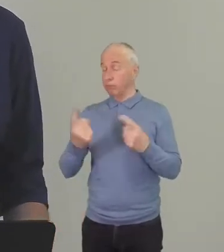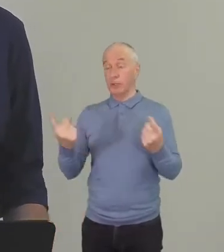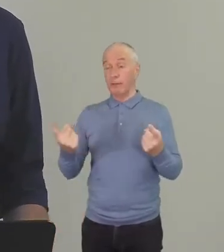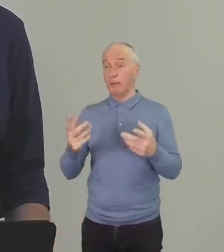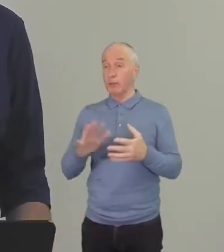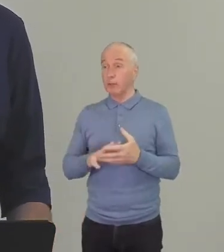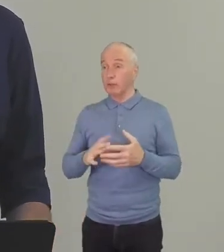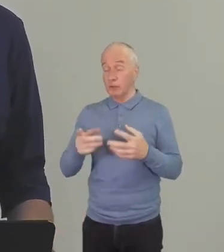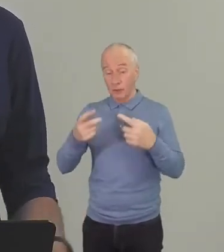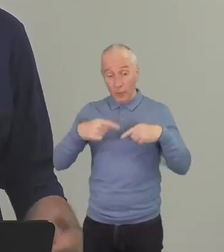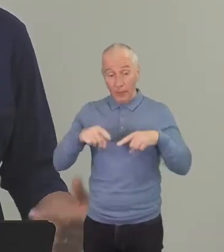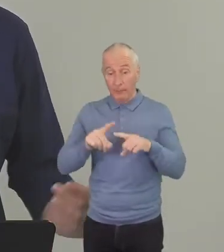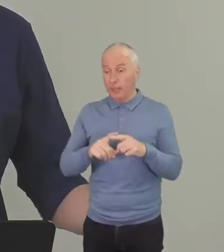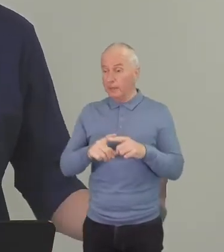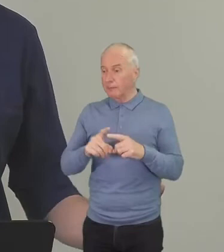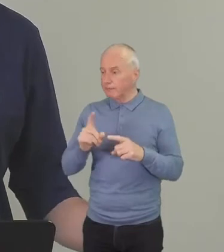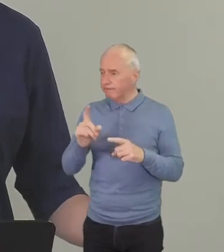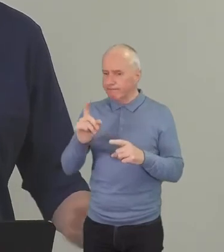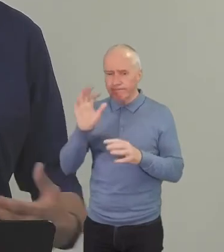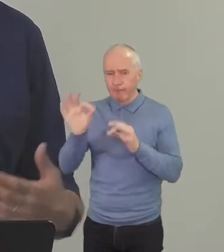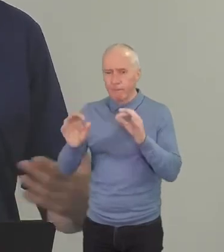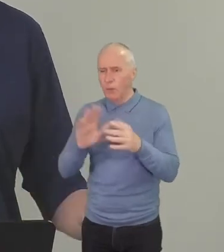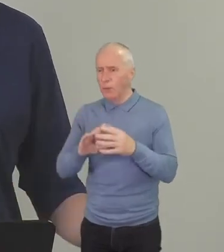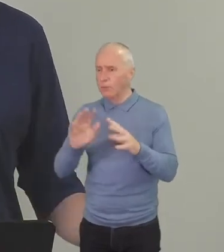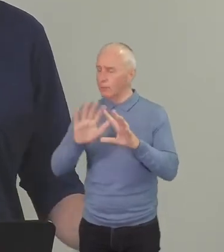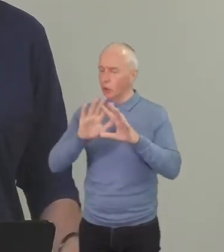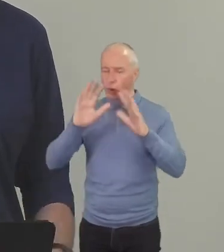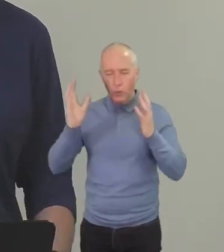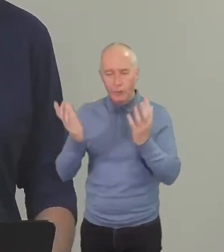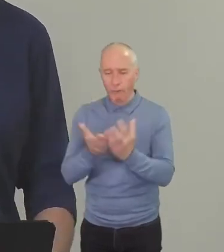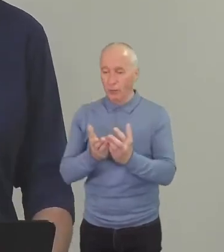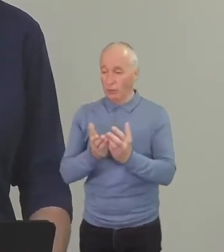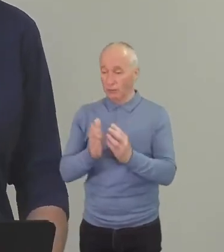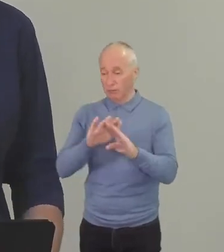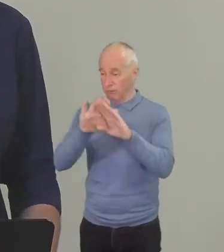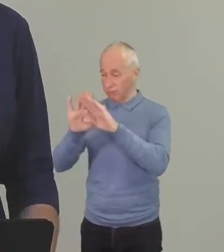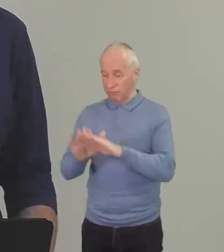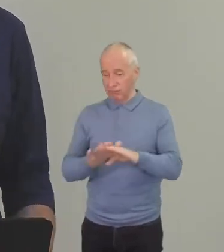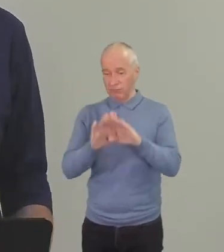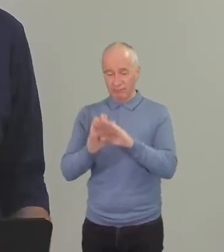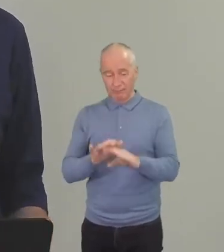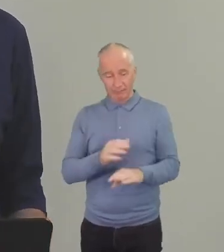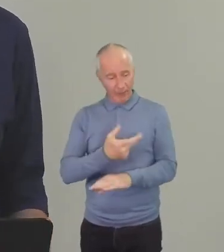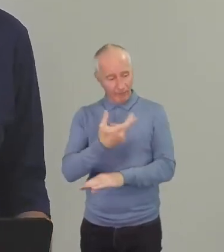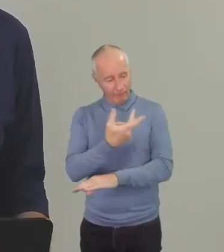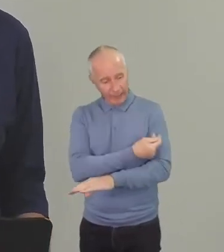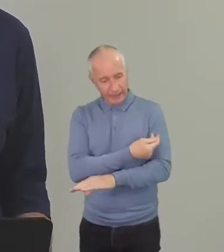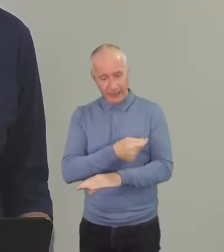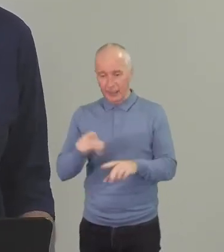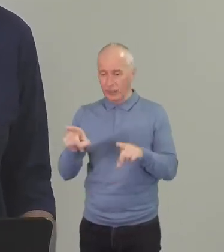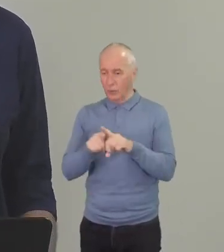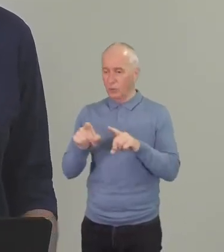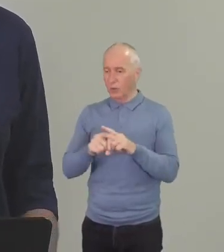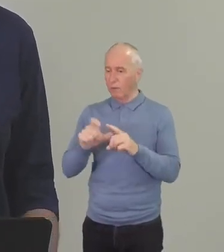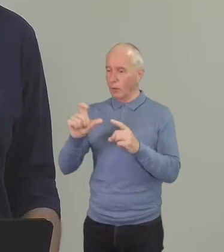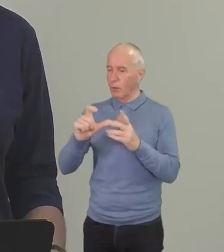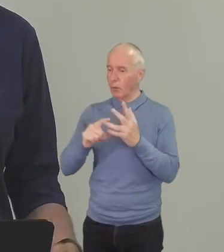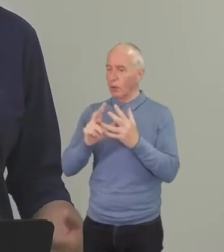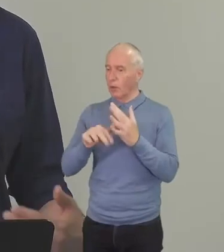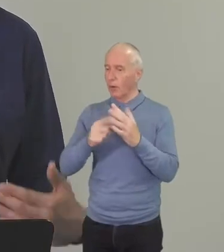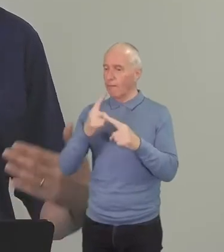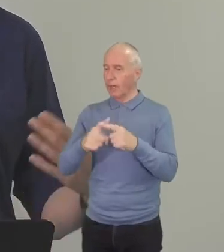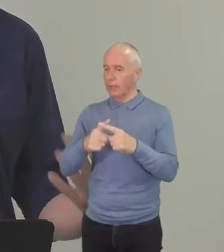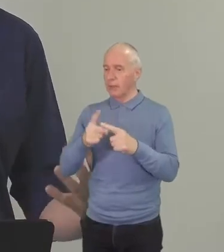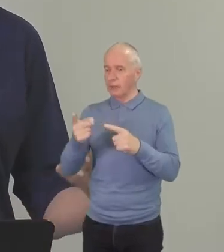calling for universal vaccination, we've been calling for participation within the COVAX instrument.